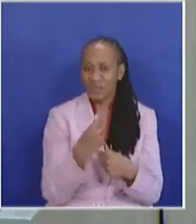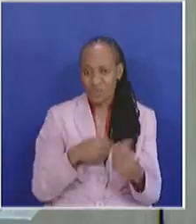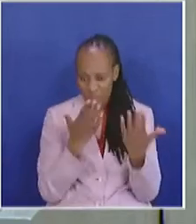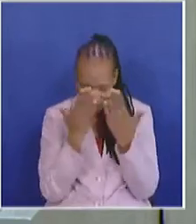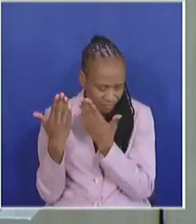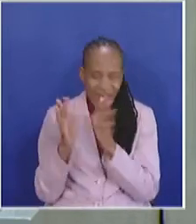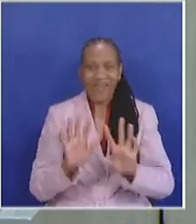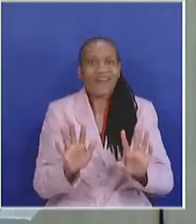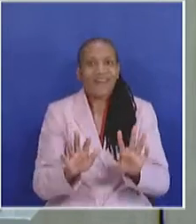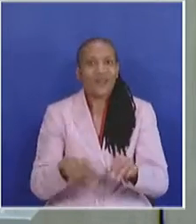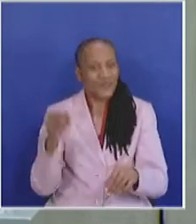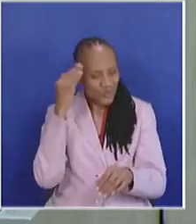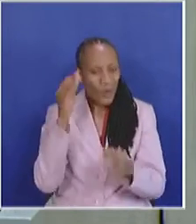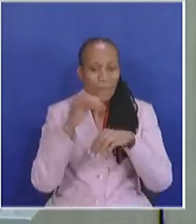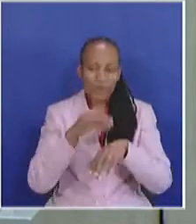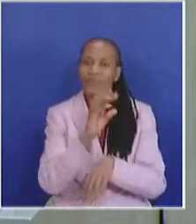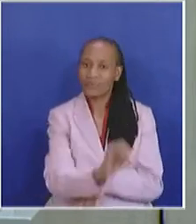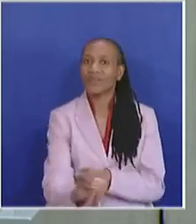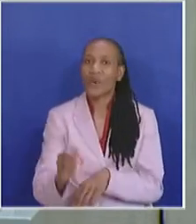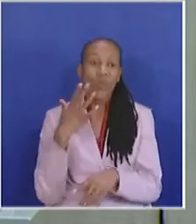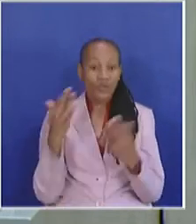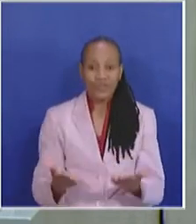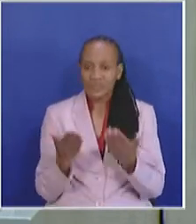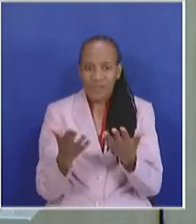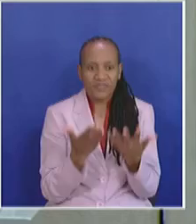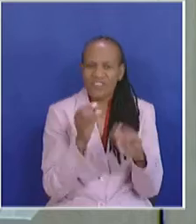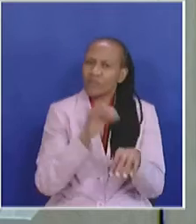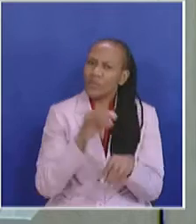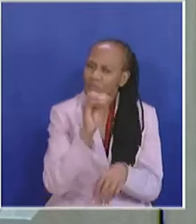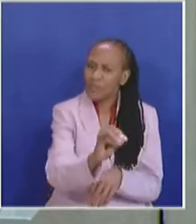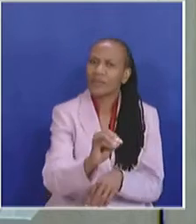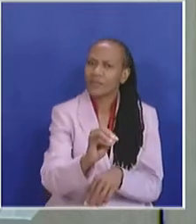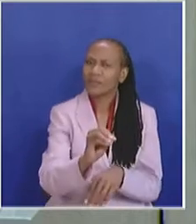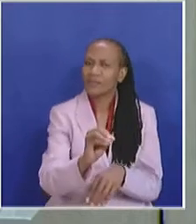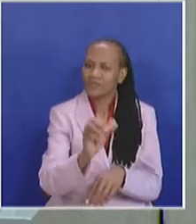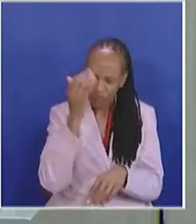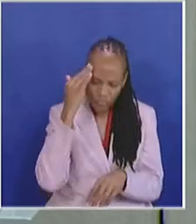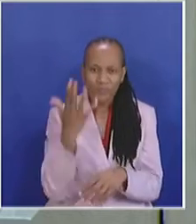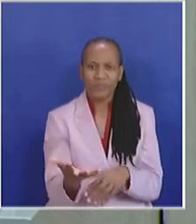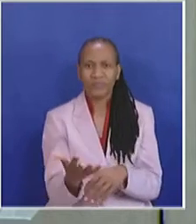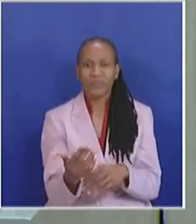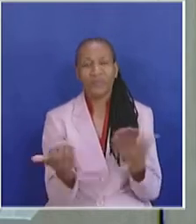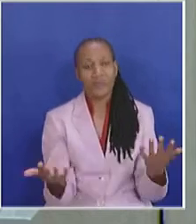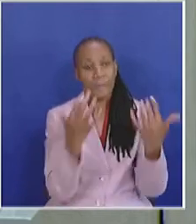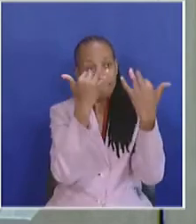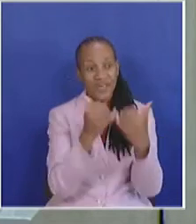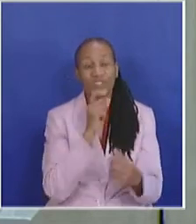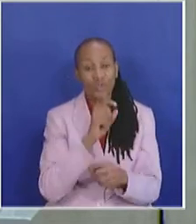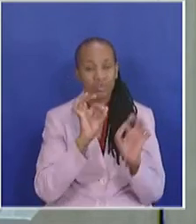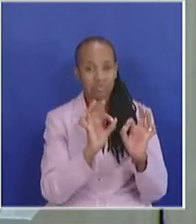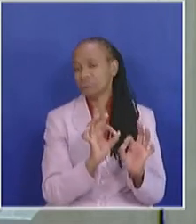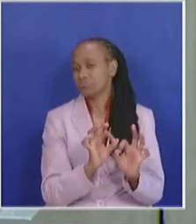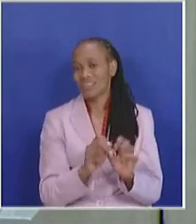say these are the problems we are encountering as we deliver services and infrastructure. Under-expenditure due to poor supply